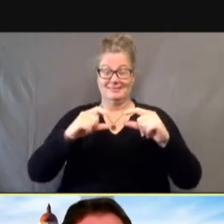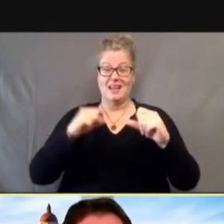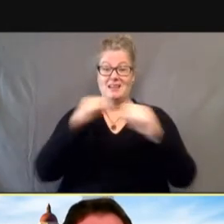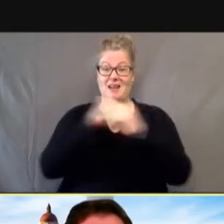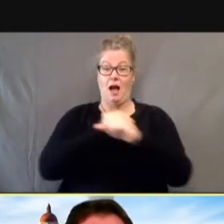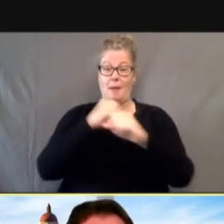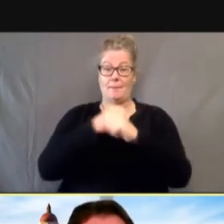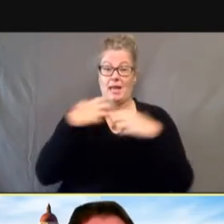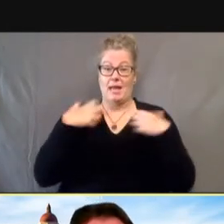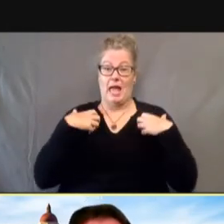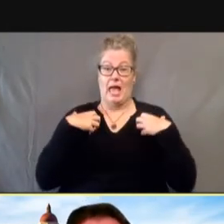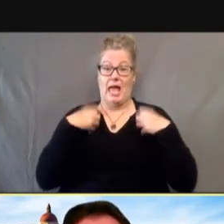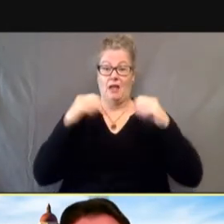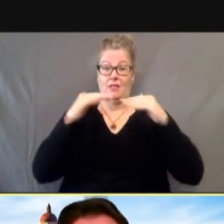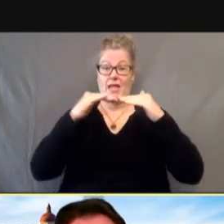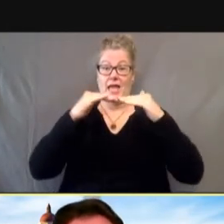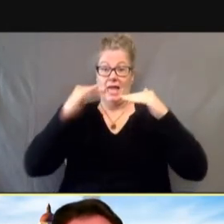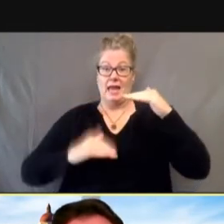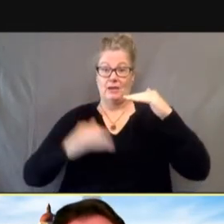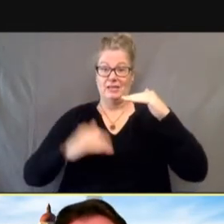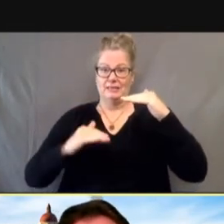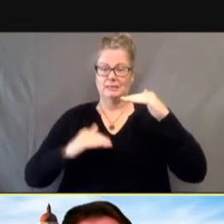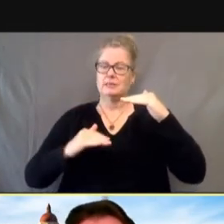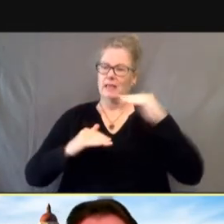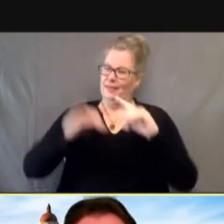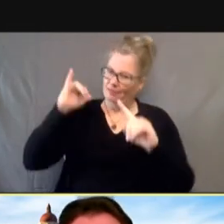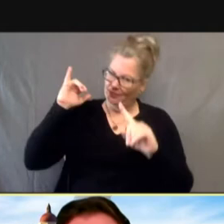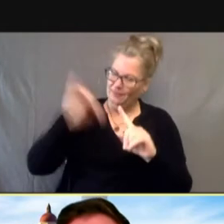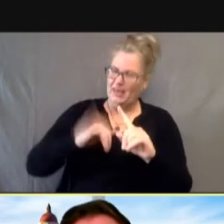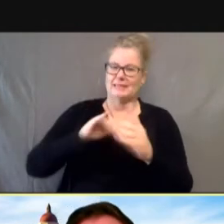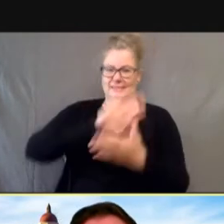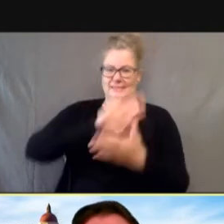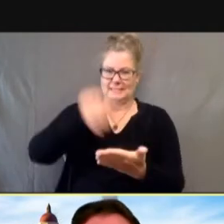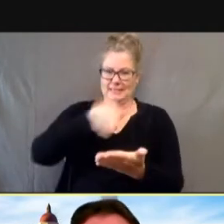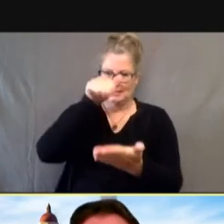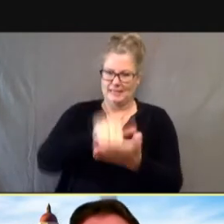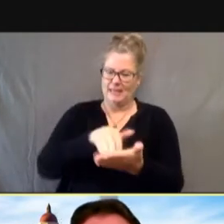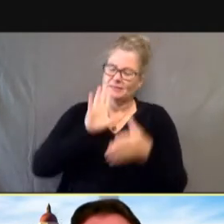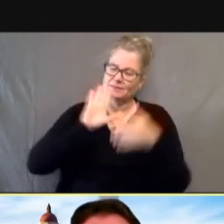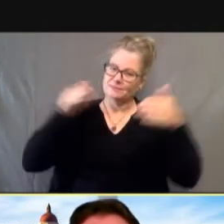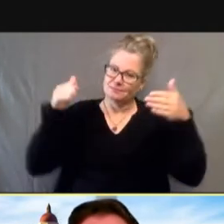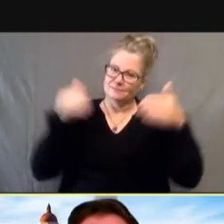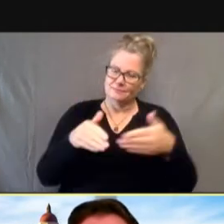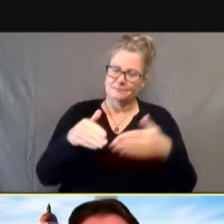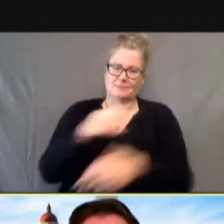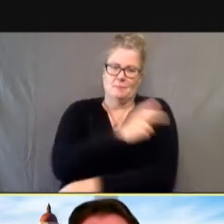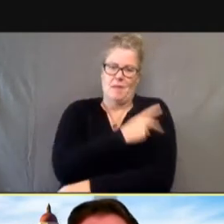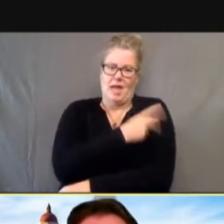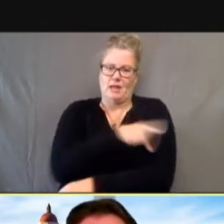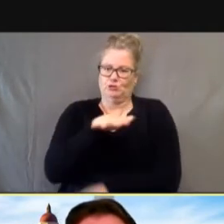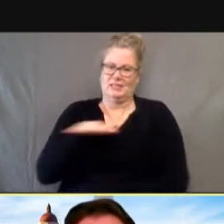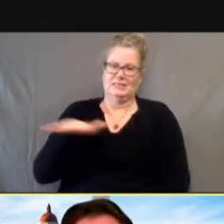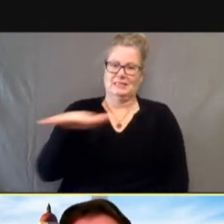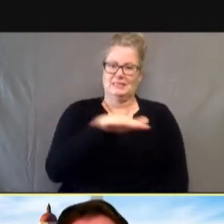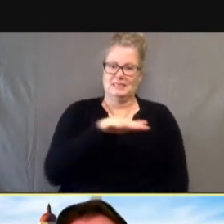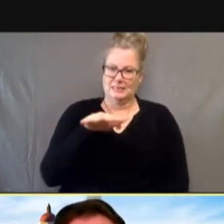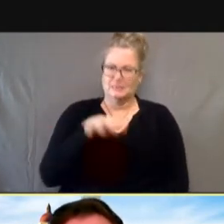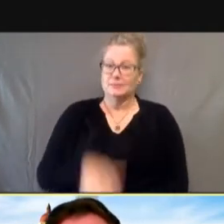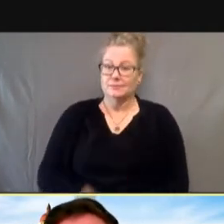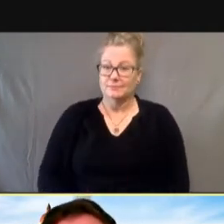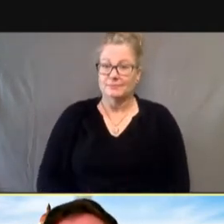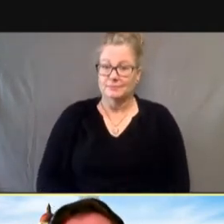and center to show people that we were concentrating on our patients. and ultimately including health professionals